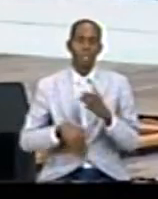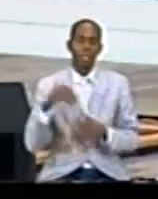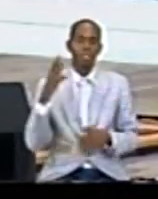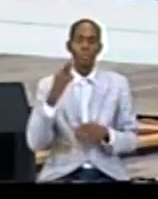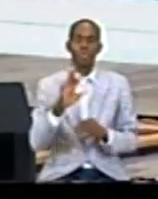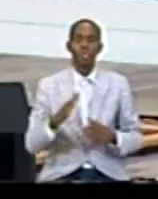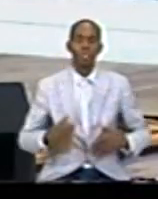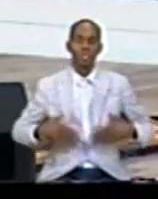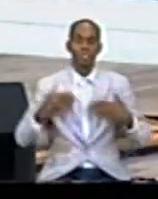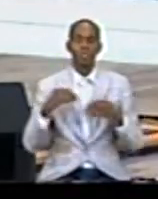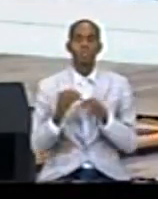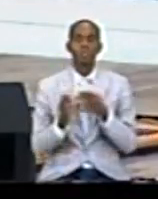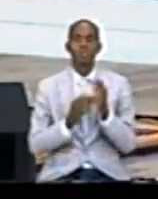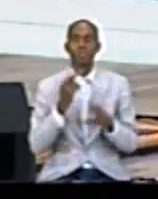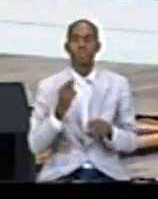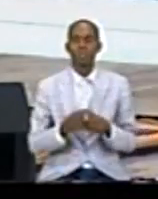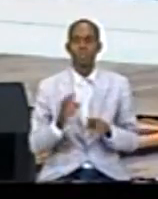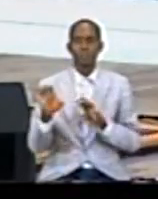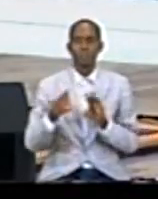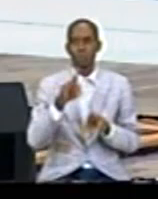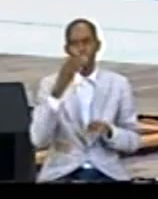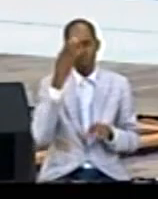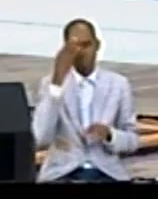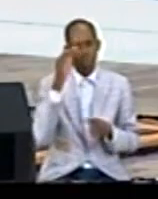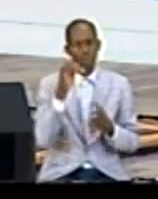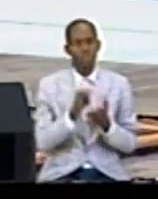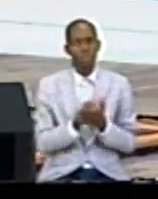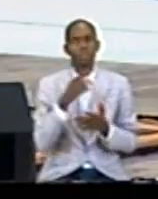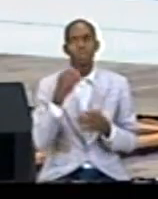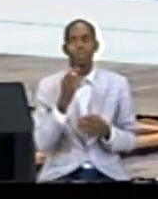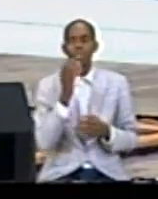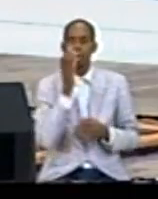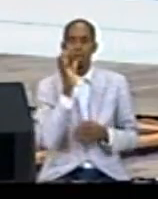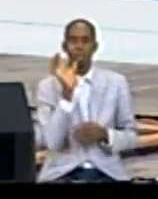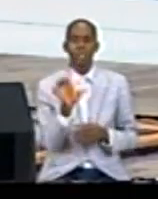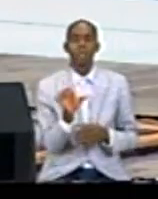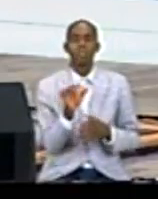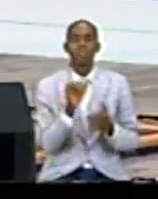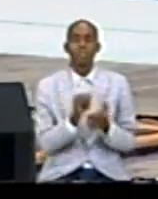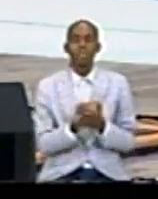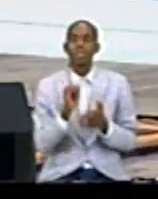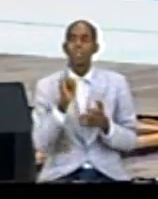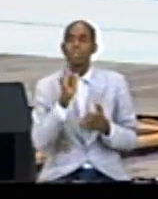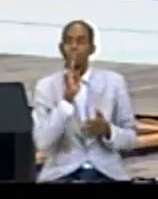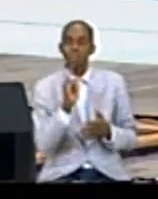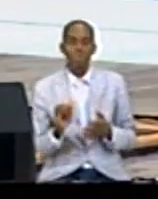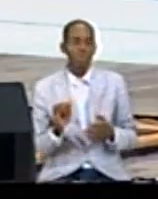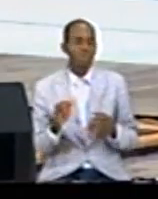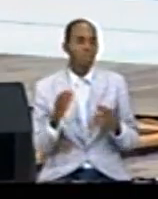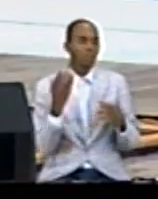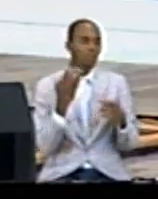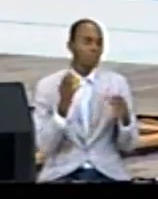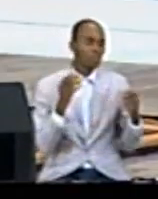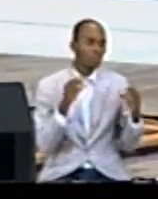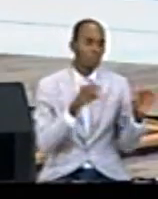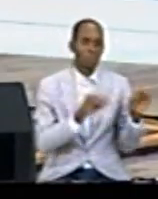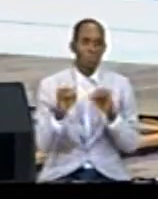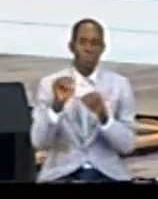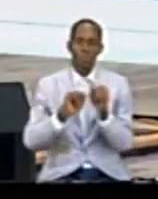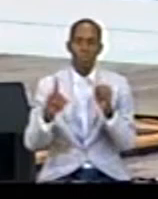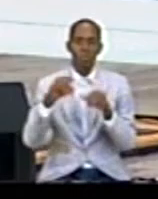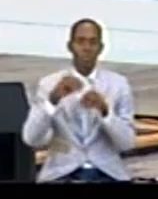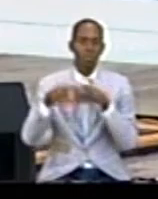life. Do you know that the curse that is troubling people in the world cannot touch you anymore?